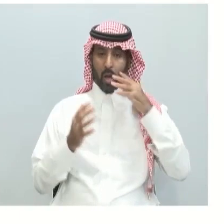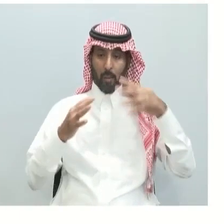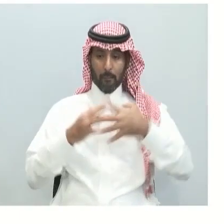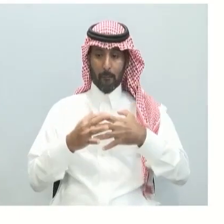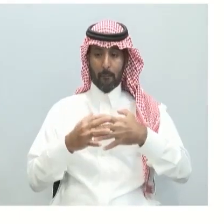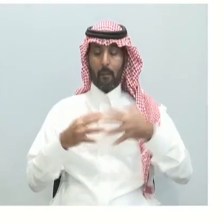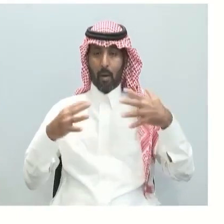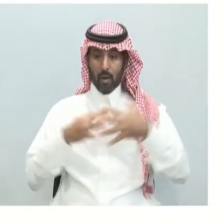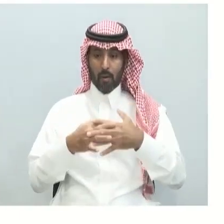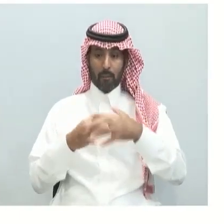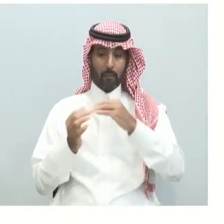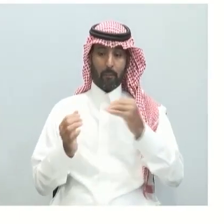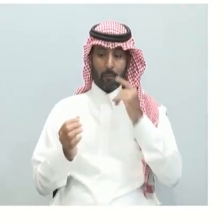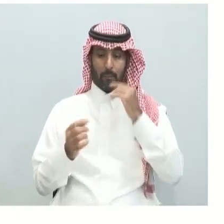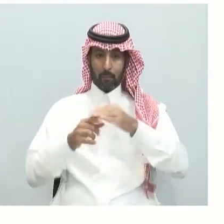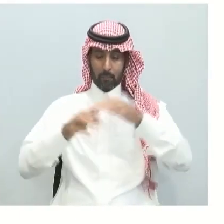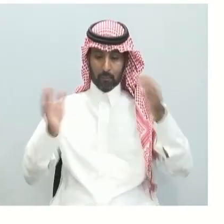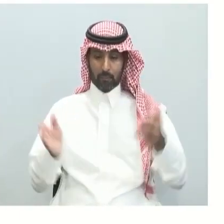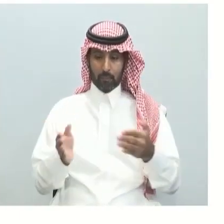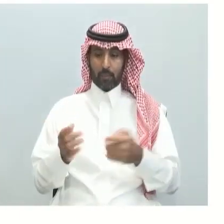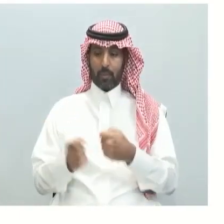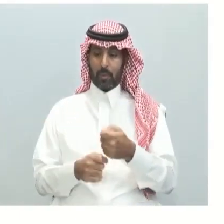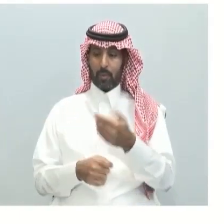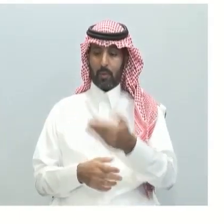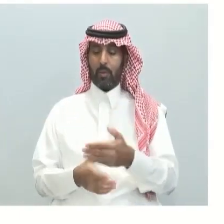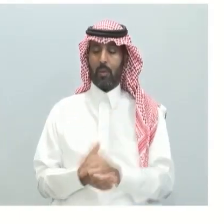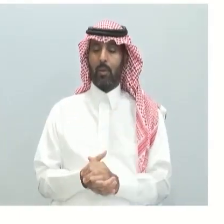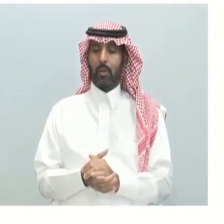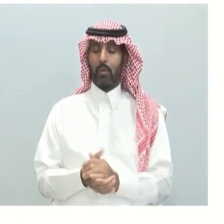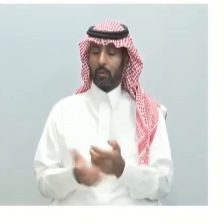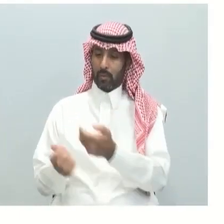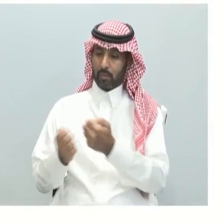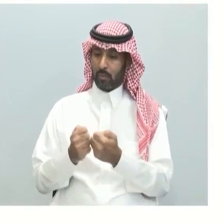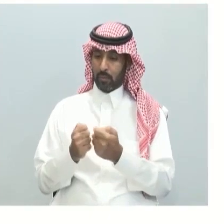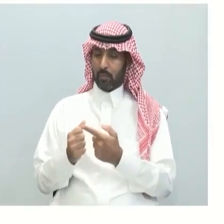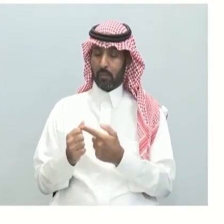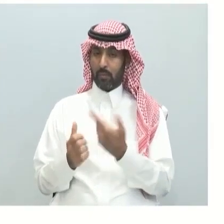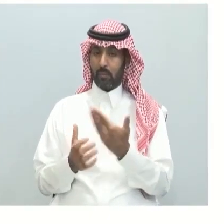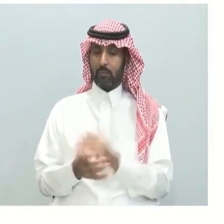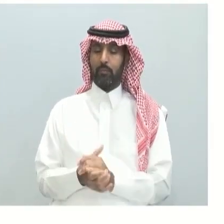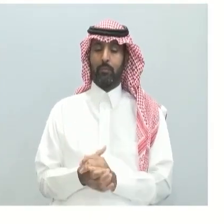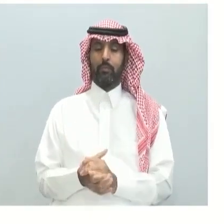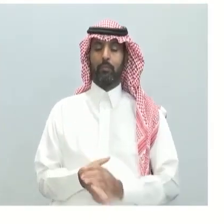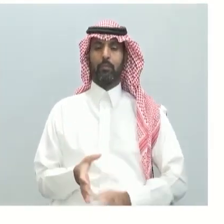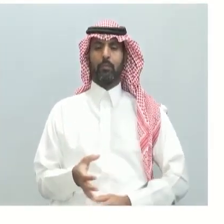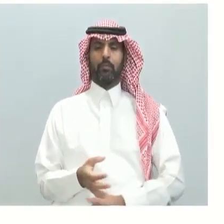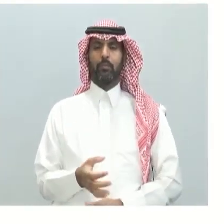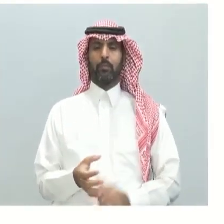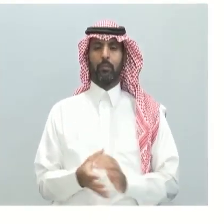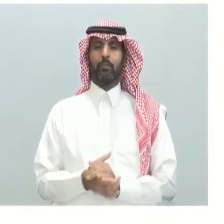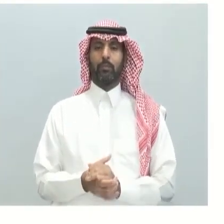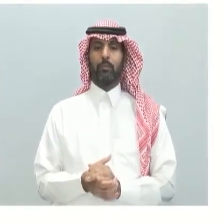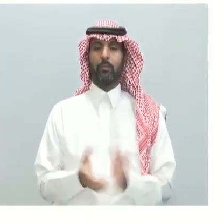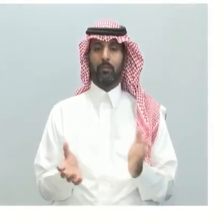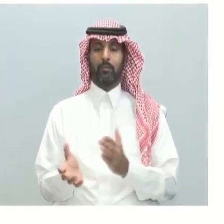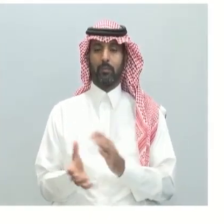sentences. Are invested in packaging as a way of making the product more attractive. We are not sure it